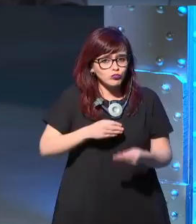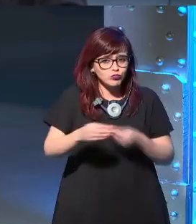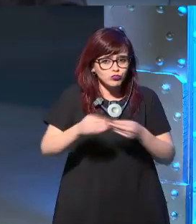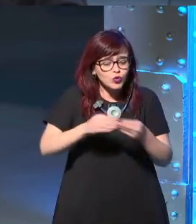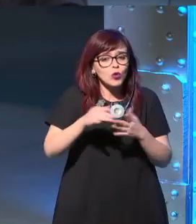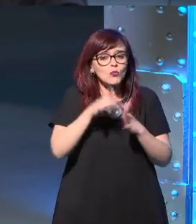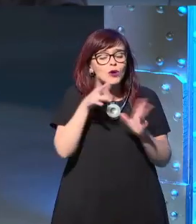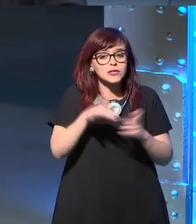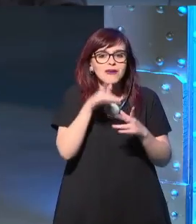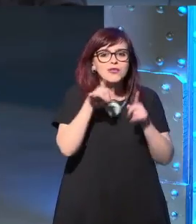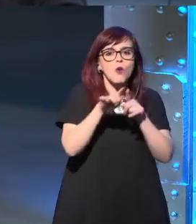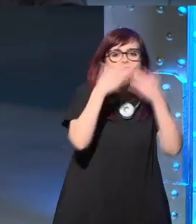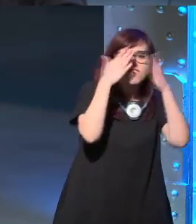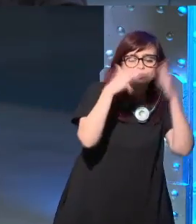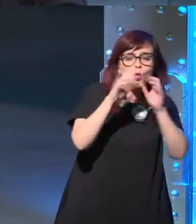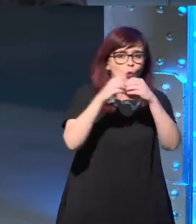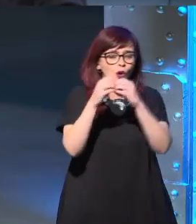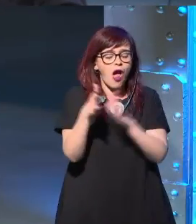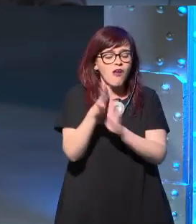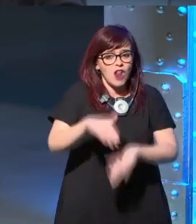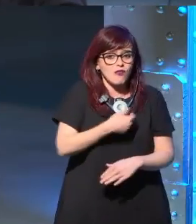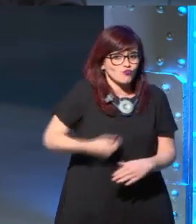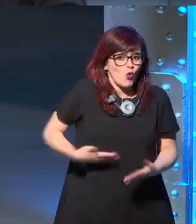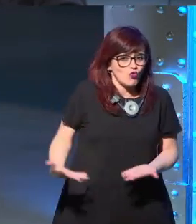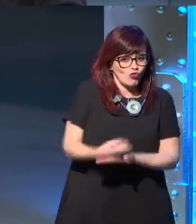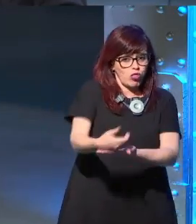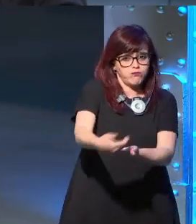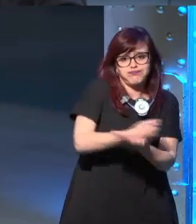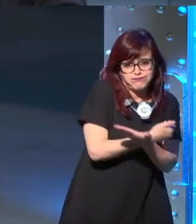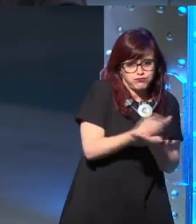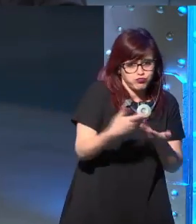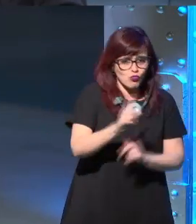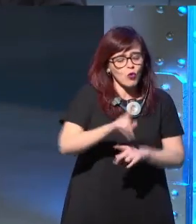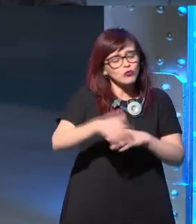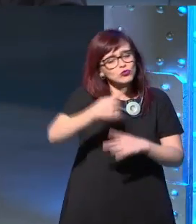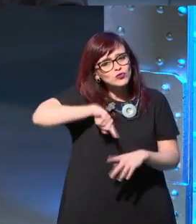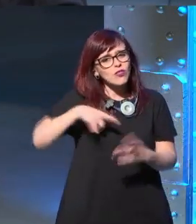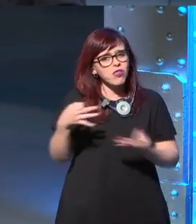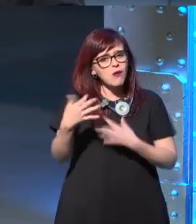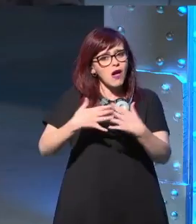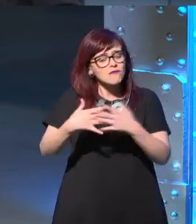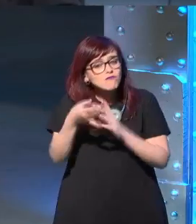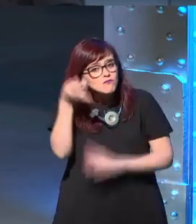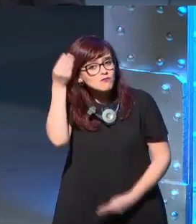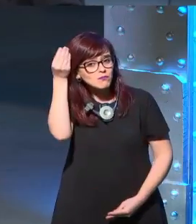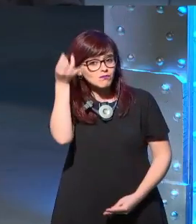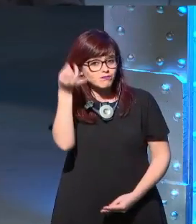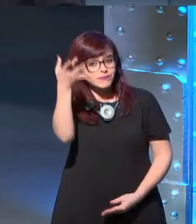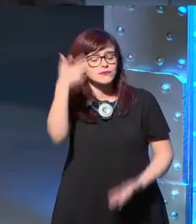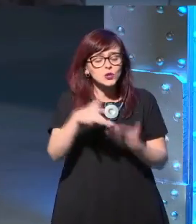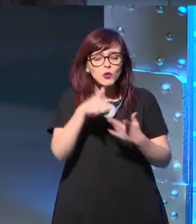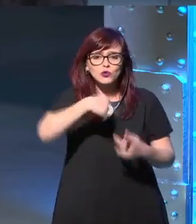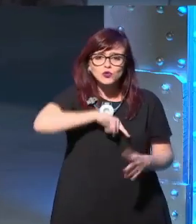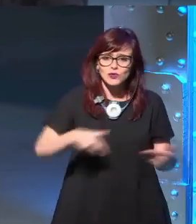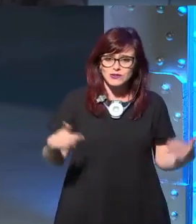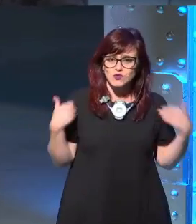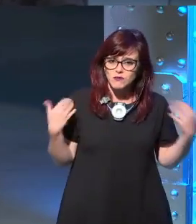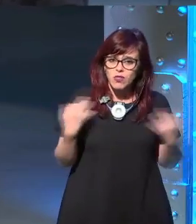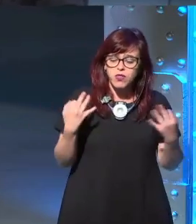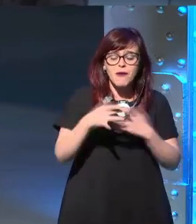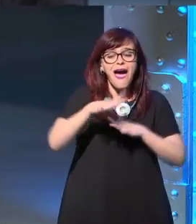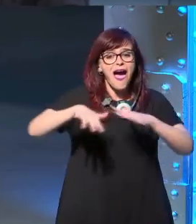We can say that if you do something online, you're held responsible for it, and you're responsible for your own actions online, just as